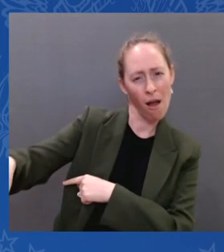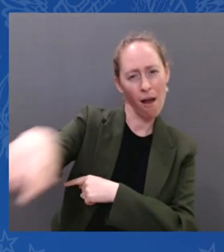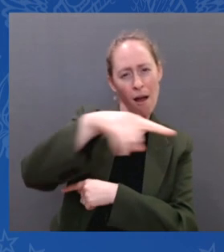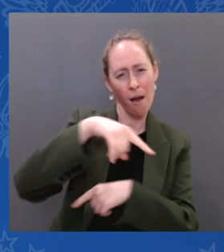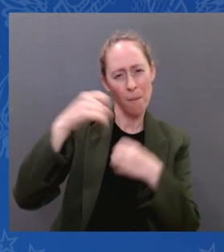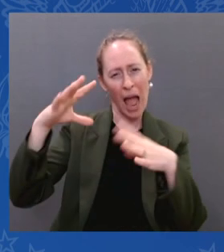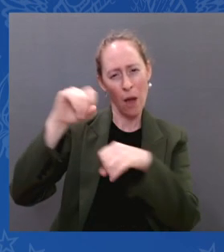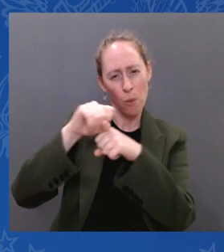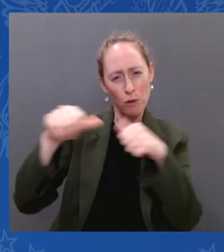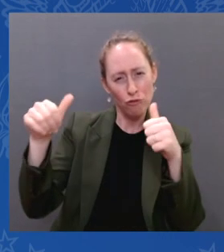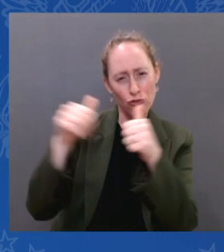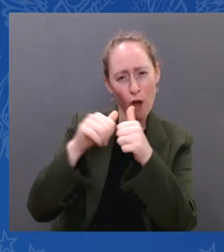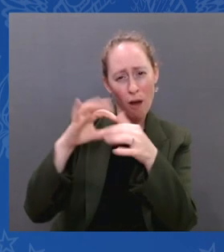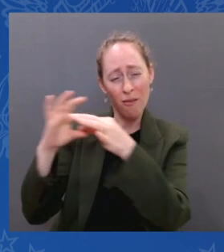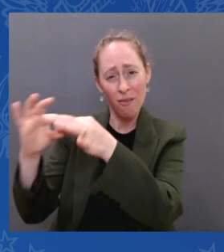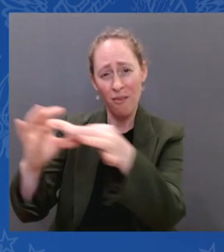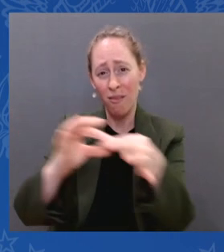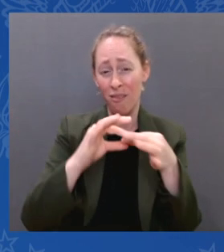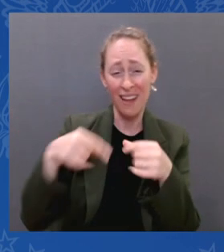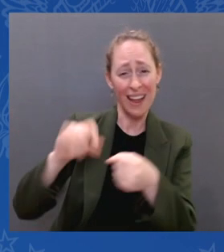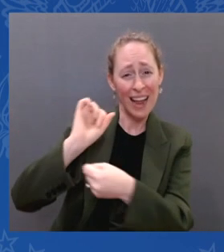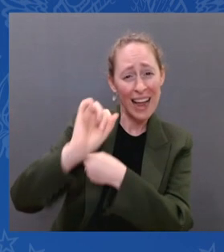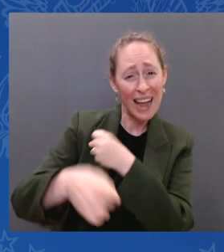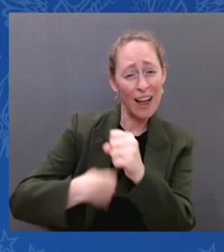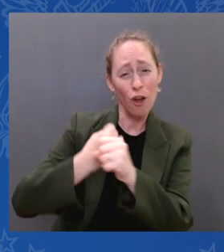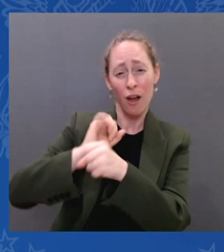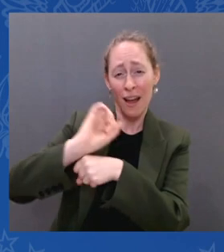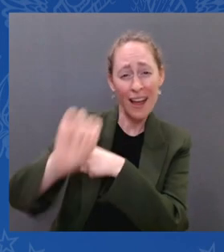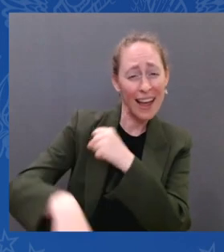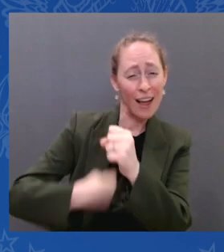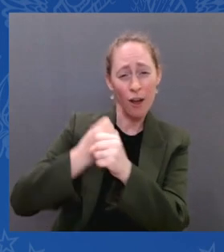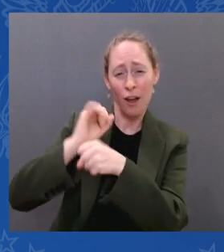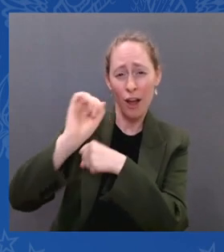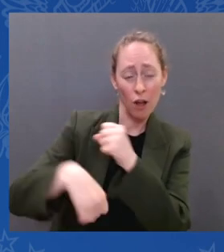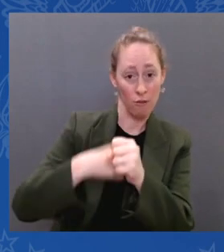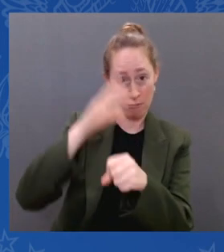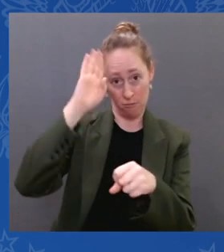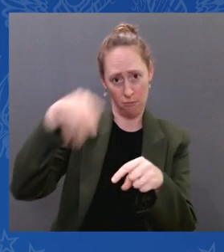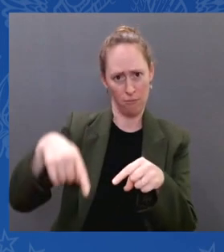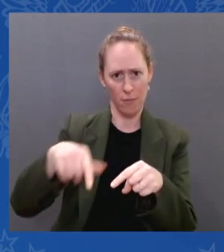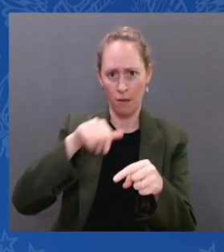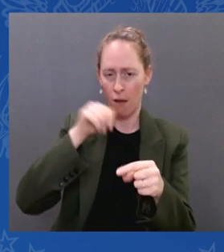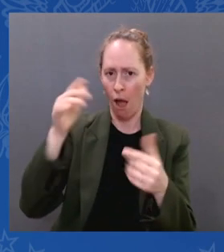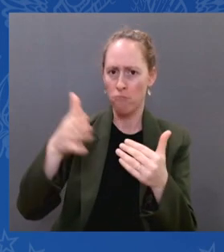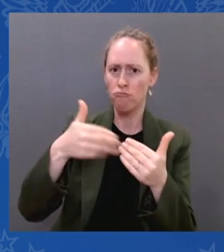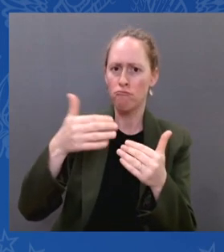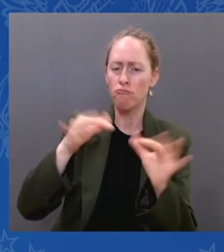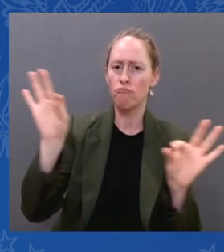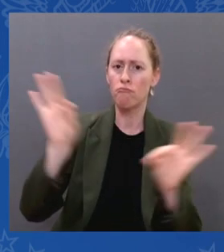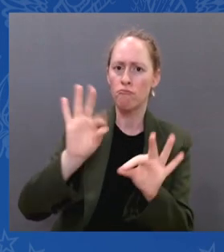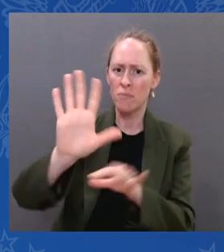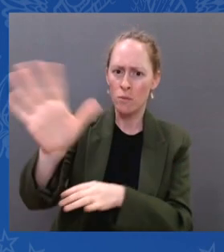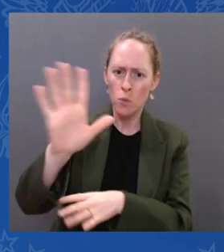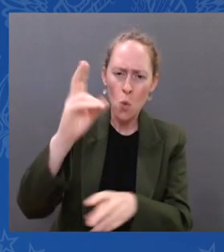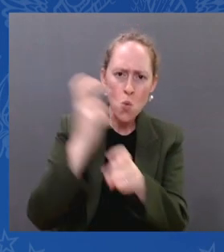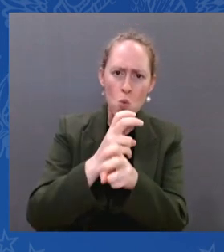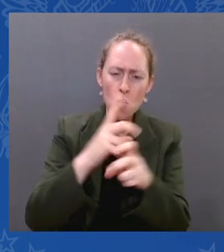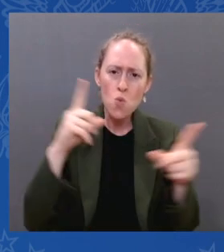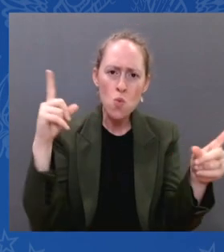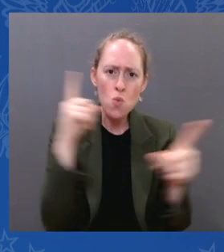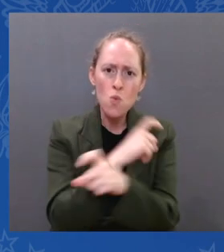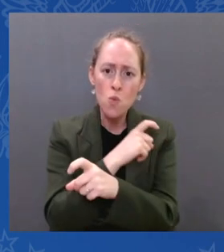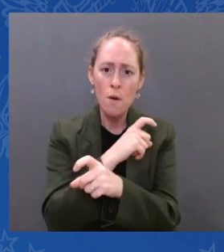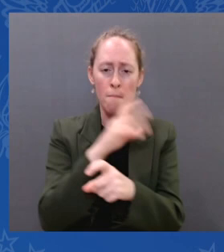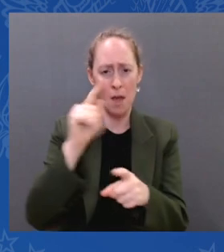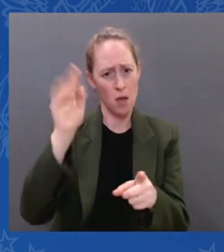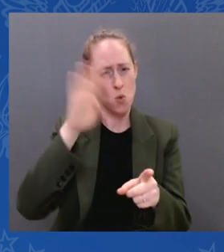this complex endeavor for the benefit of humankind, and in the process accelerated American